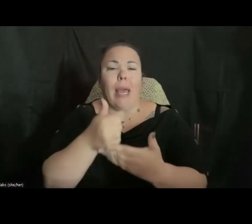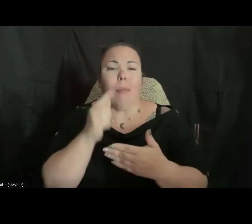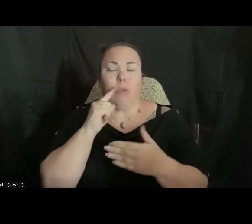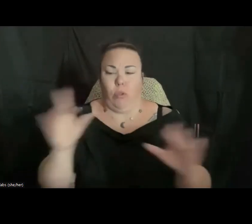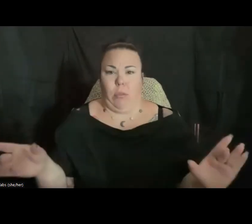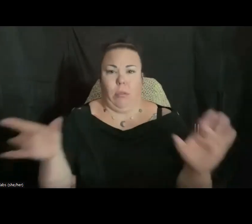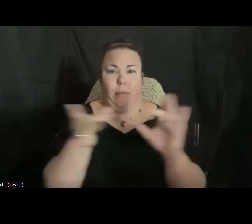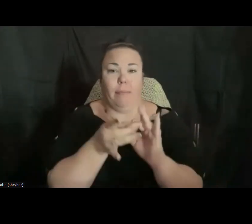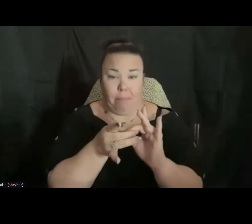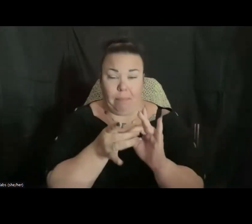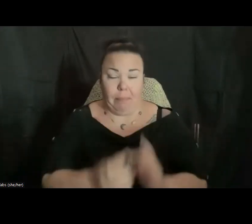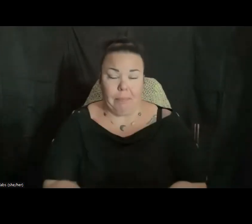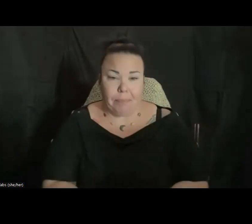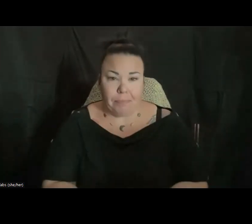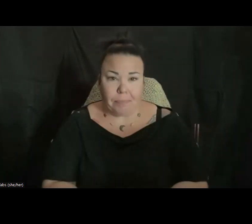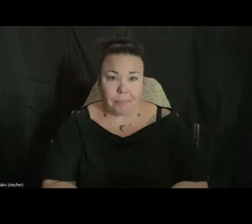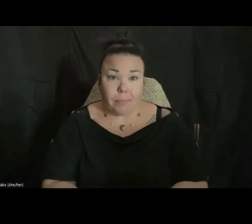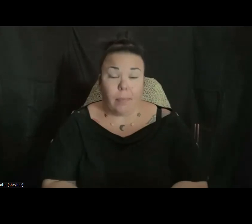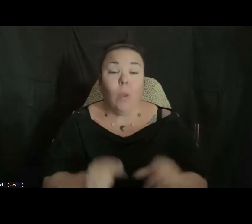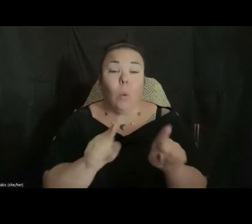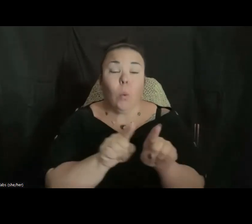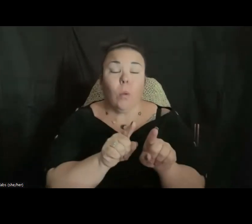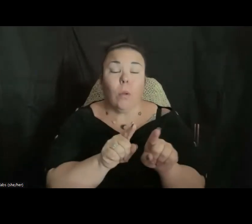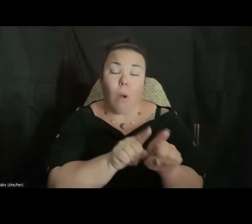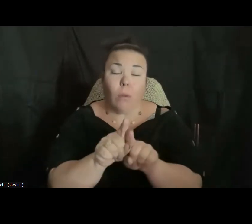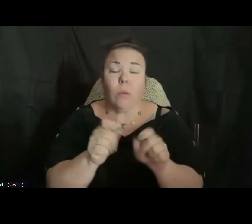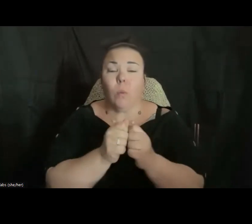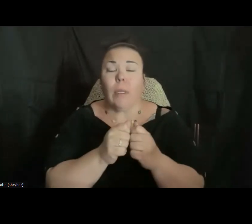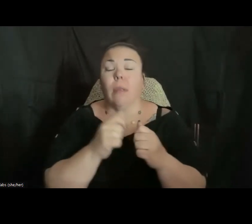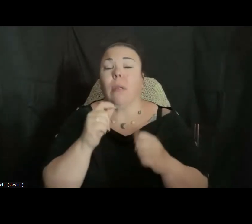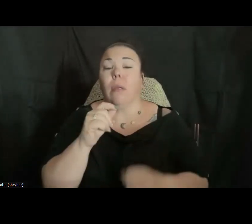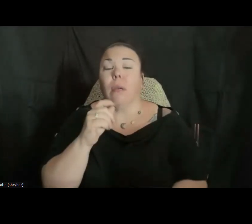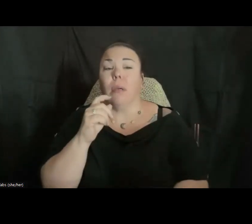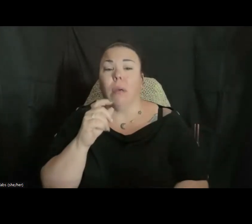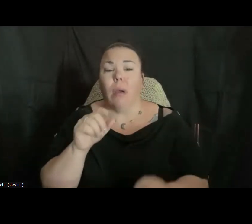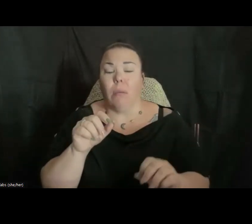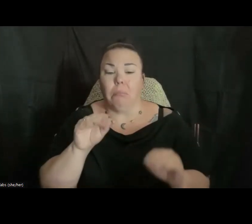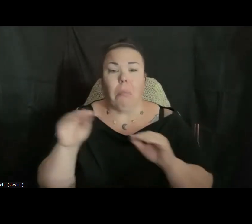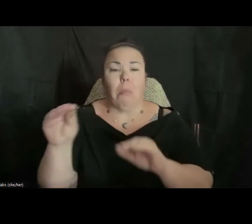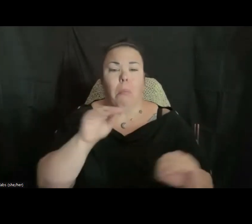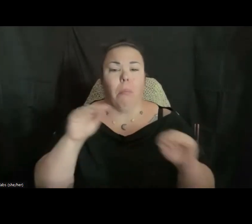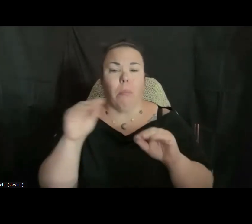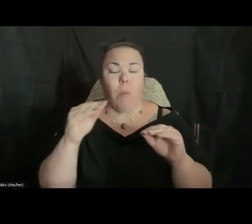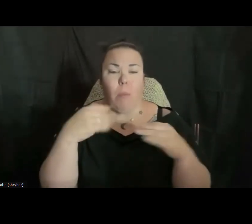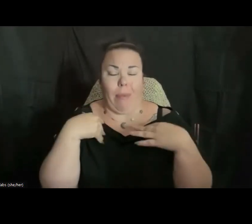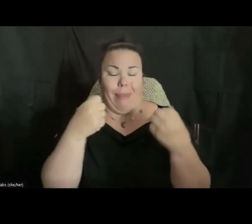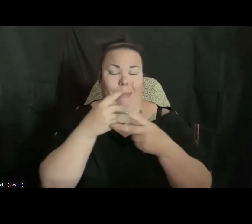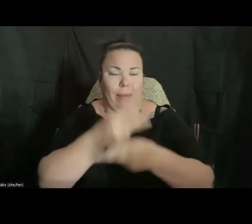about mobile healthcare is it's different. It isn't just recreating the